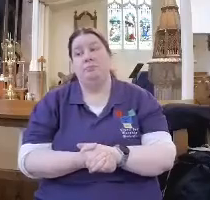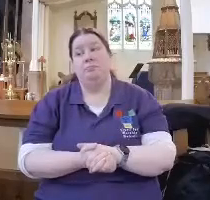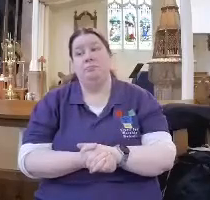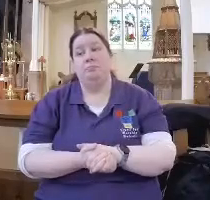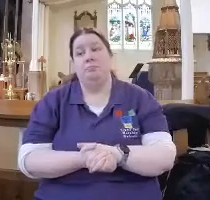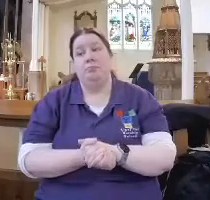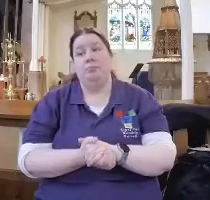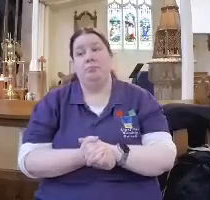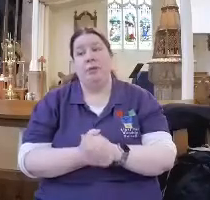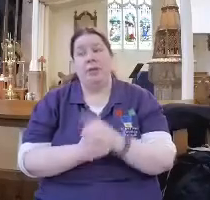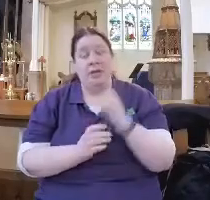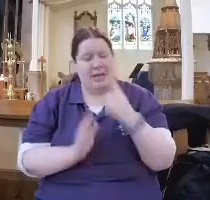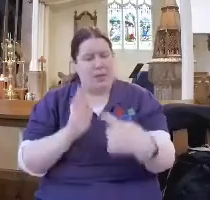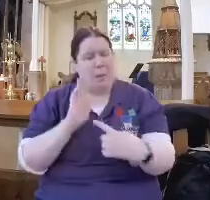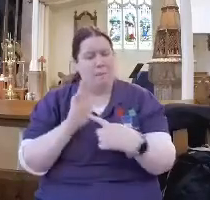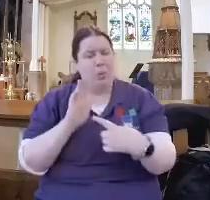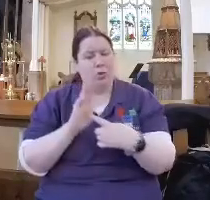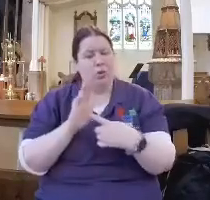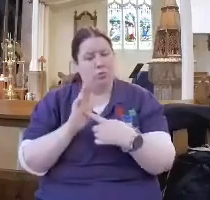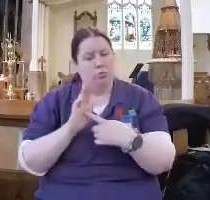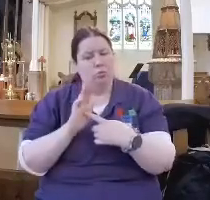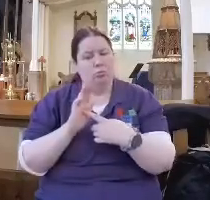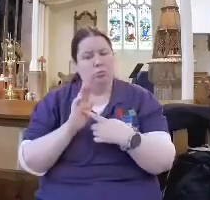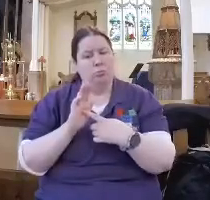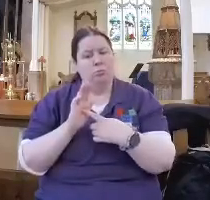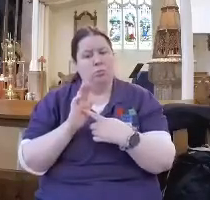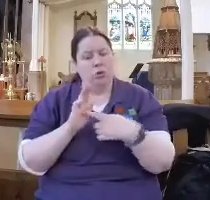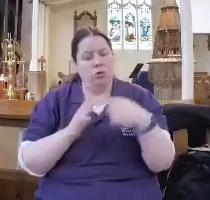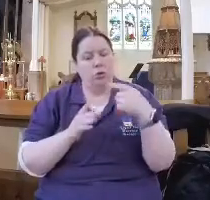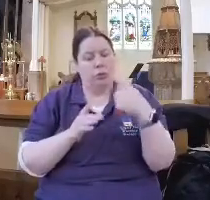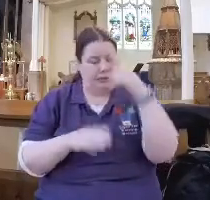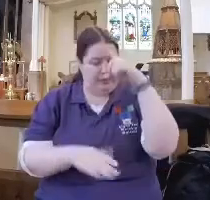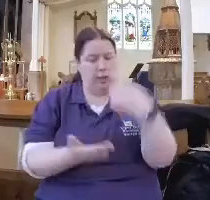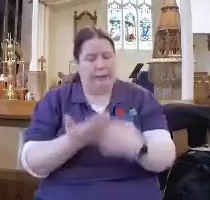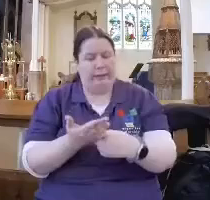It's important that you don't set yourself up to fail, I guess.